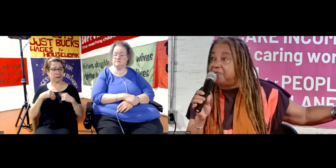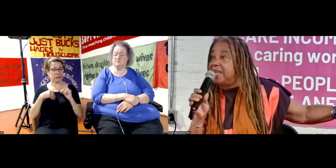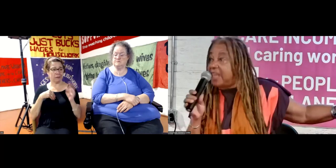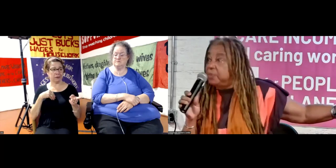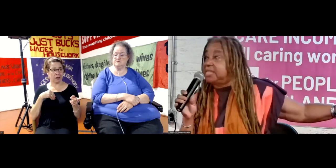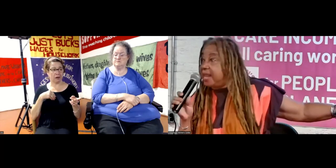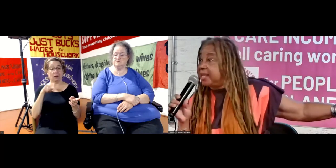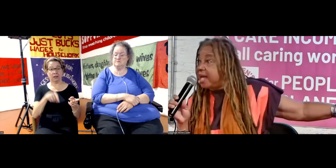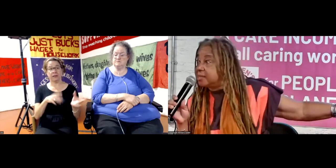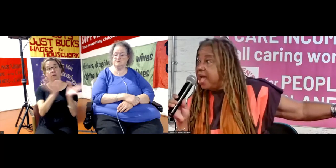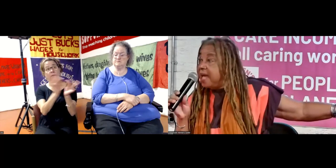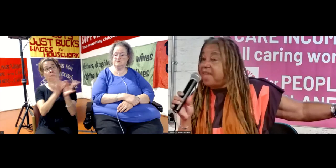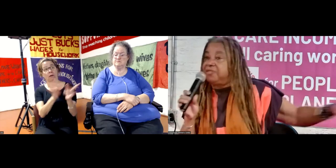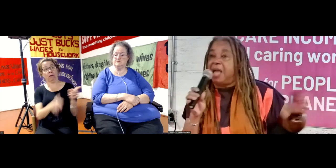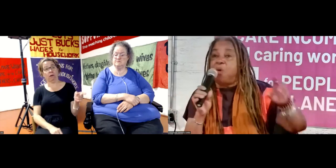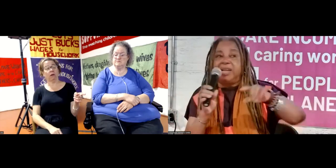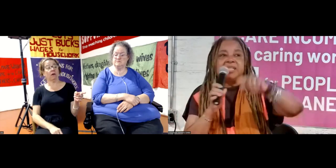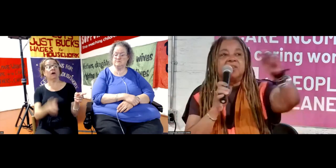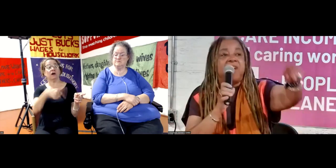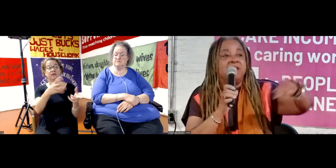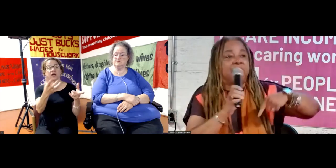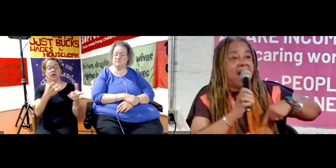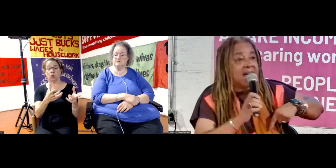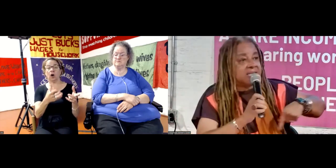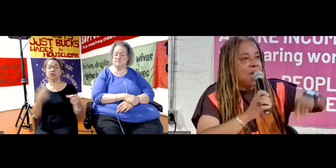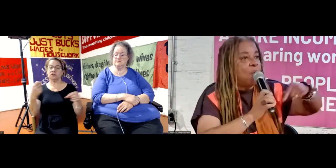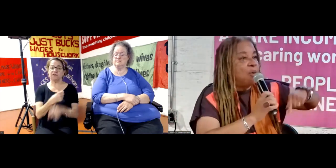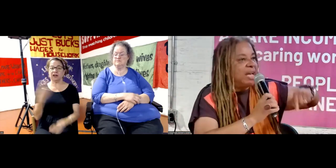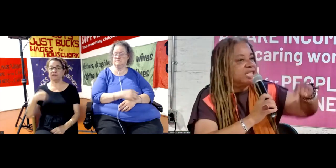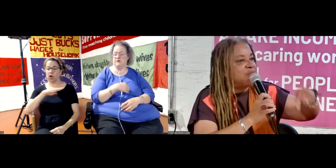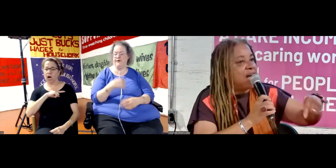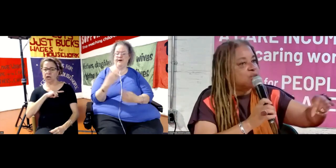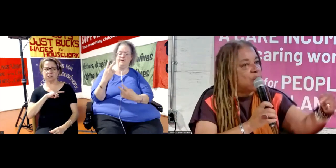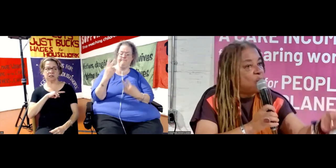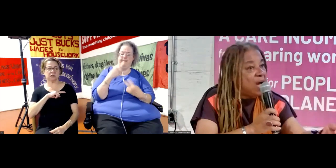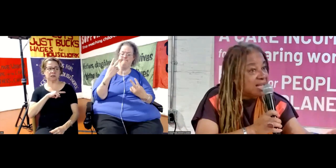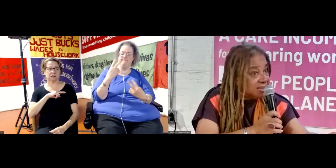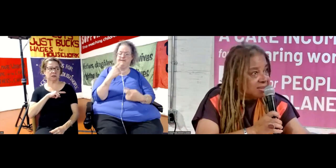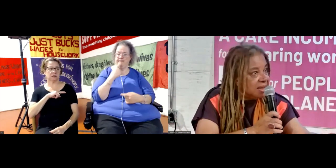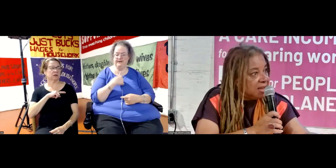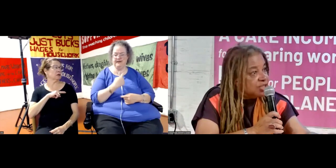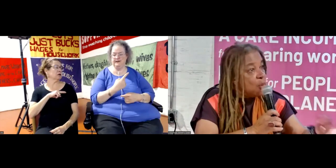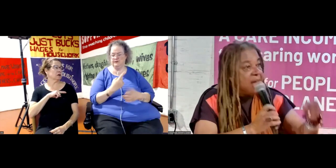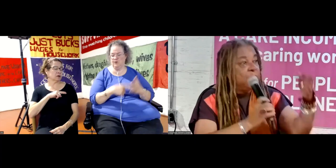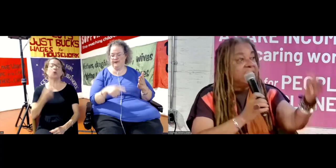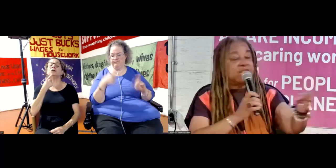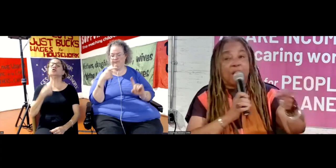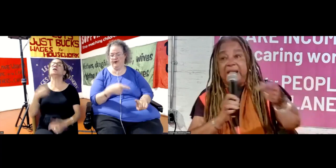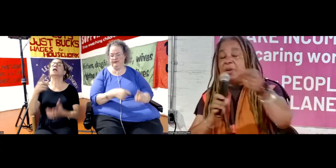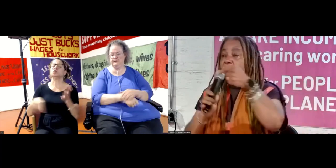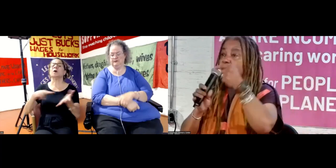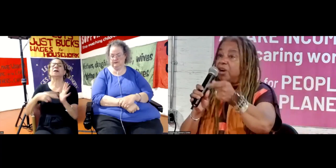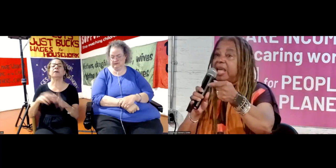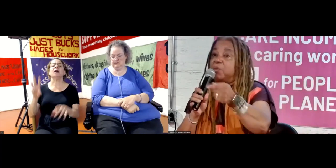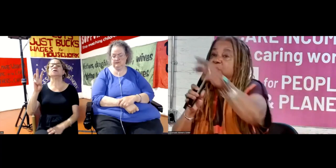the stuff that they were telling us and that they wanted to define for us what Wages for Housework was. So when we